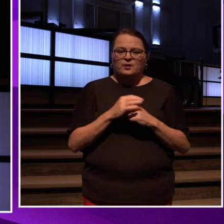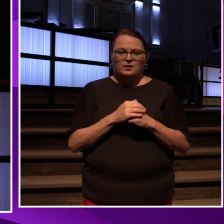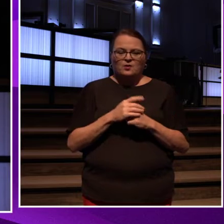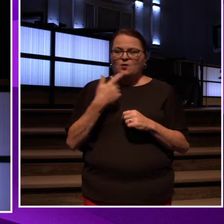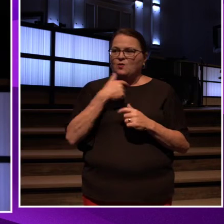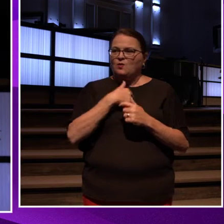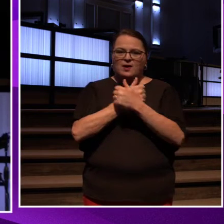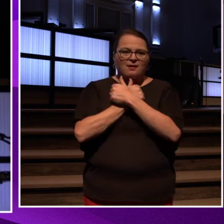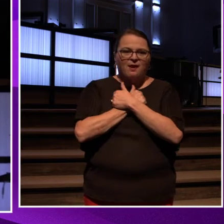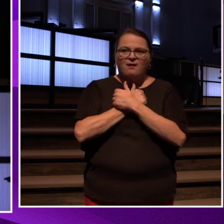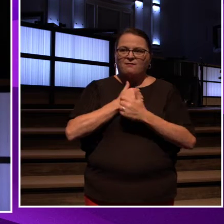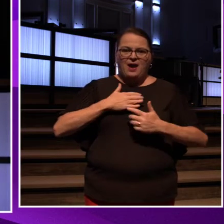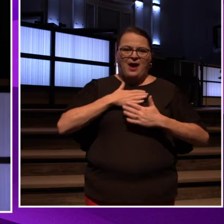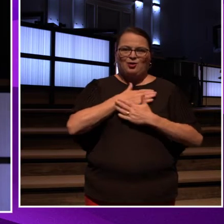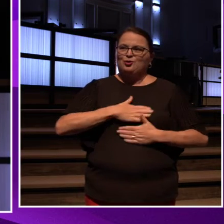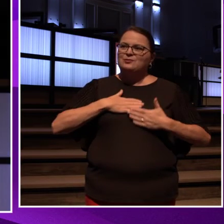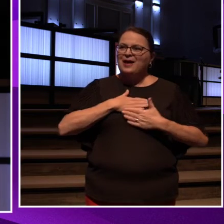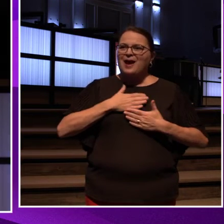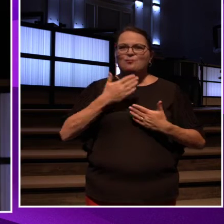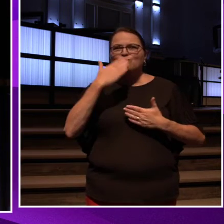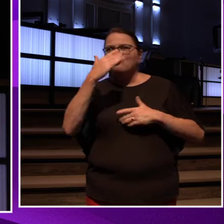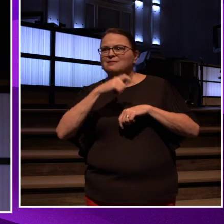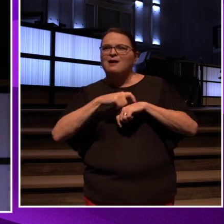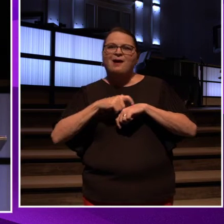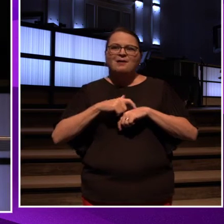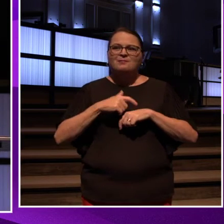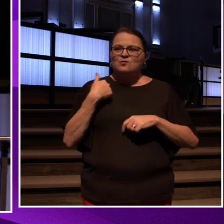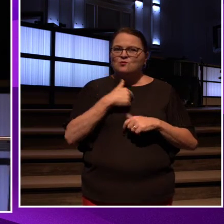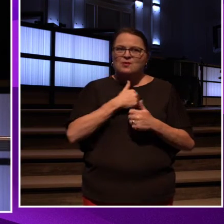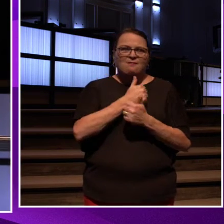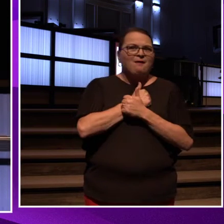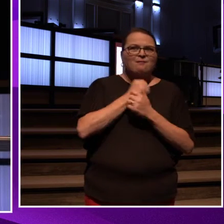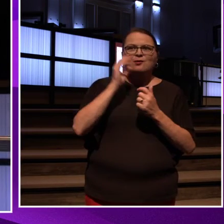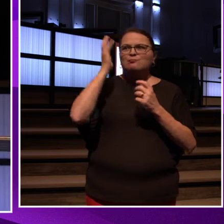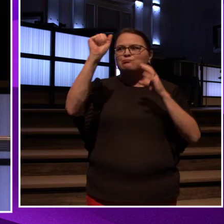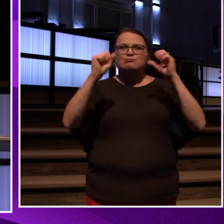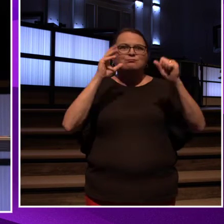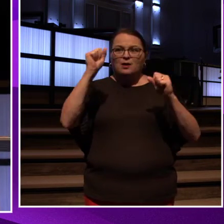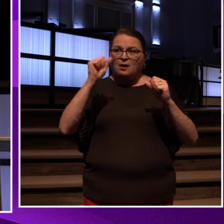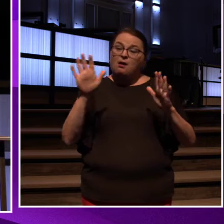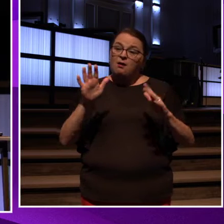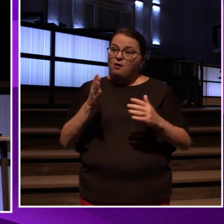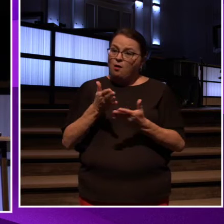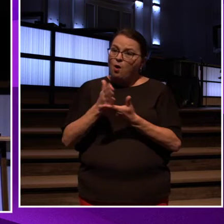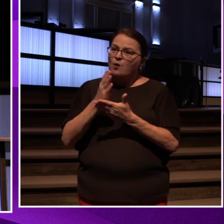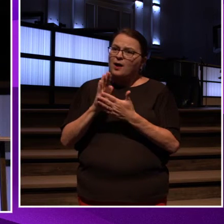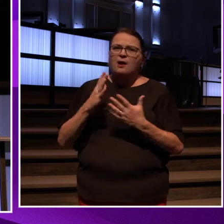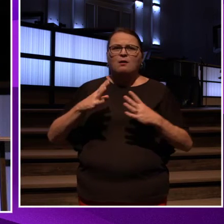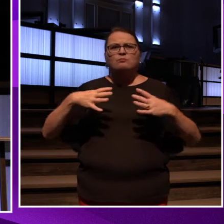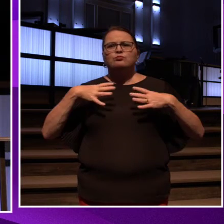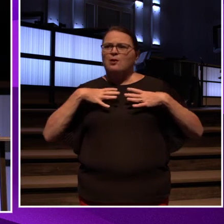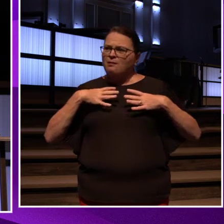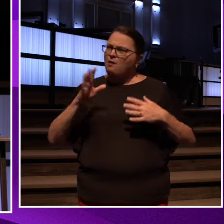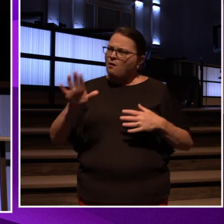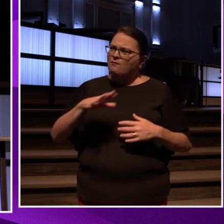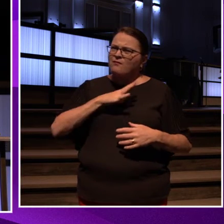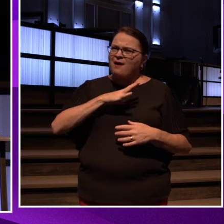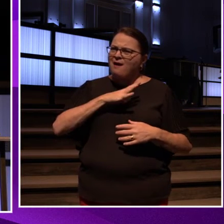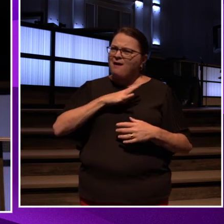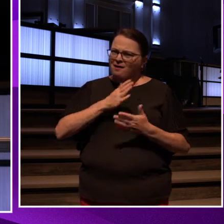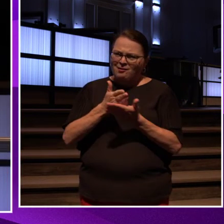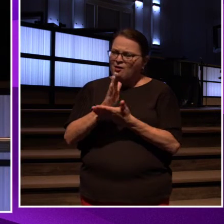our entertainment. We love our leisures. And it's okay to take a break every now and then. You know